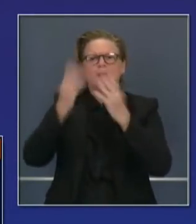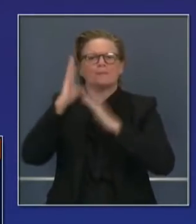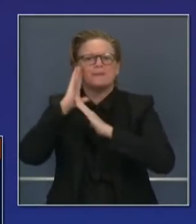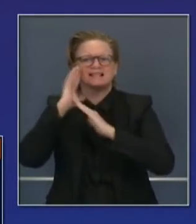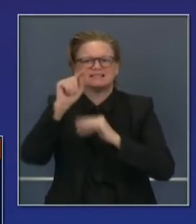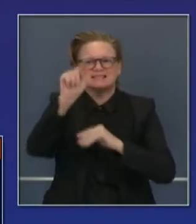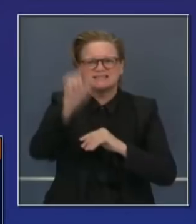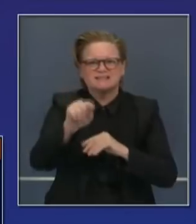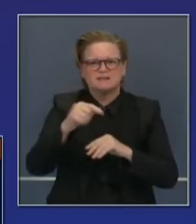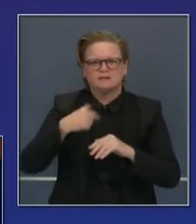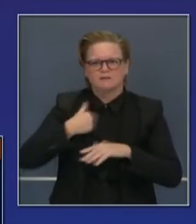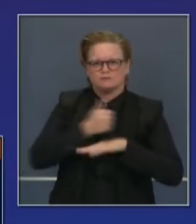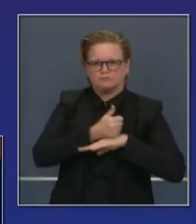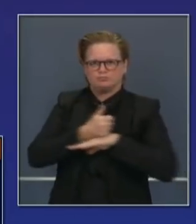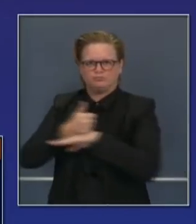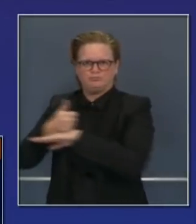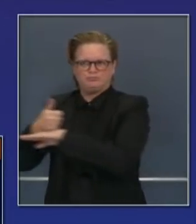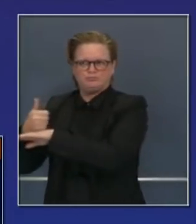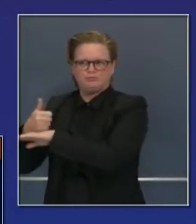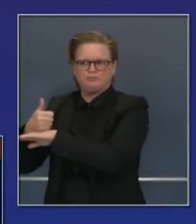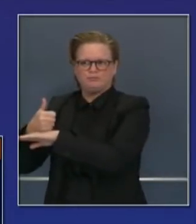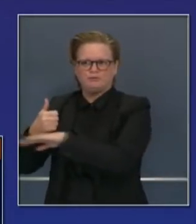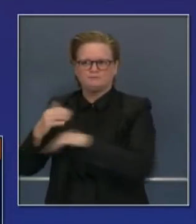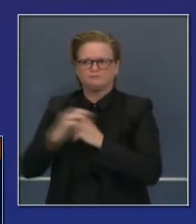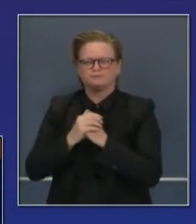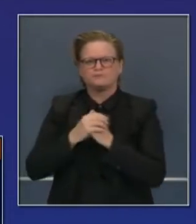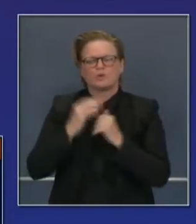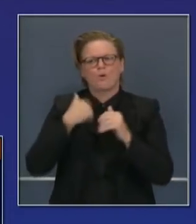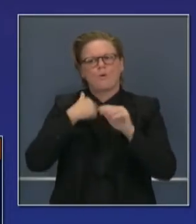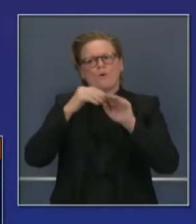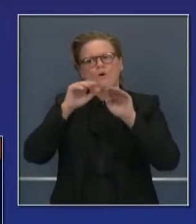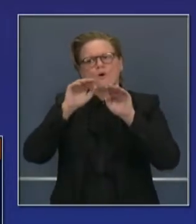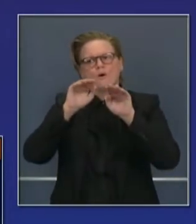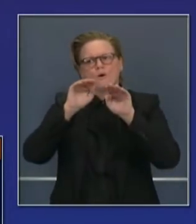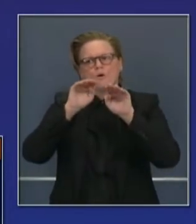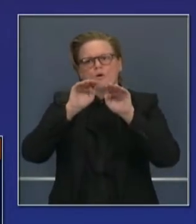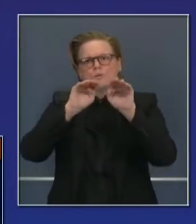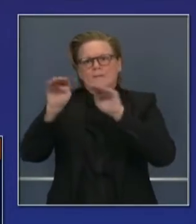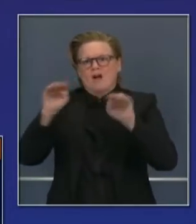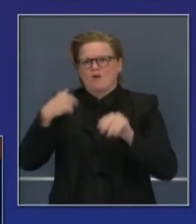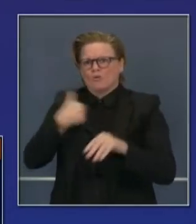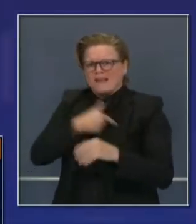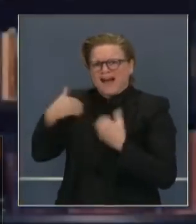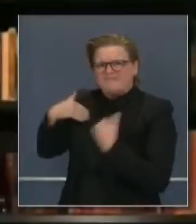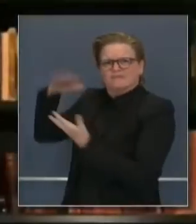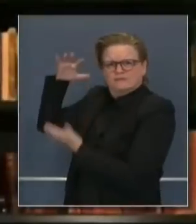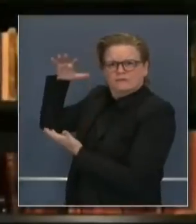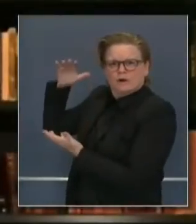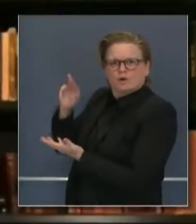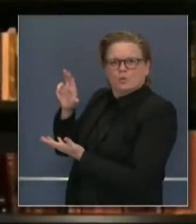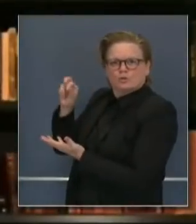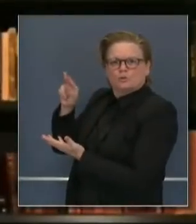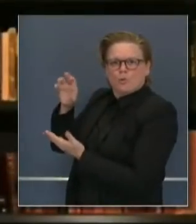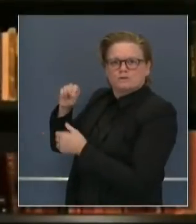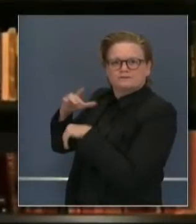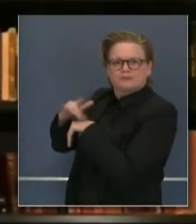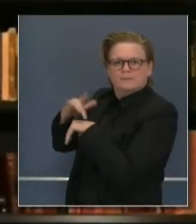but just want to remind you of this important additional resource that we are adding.